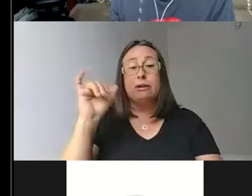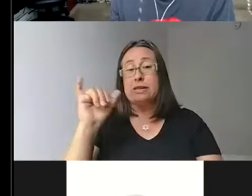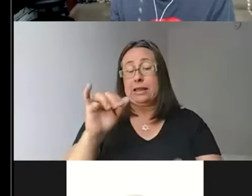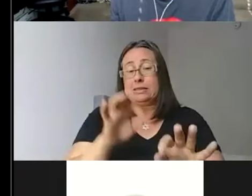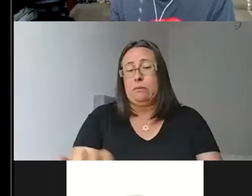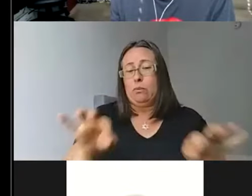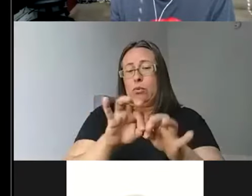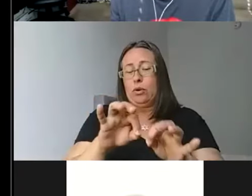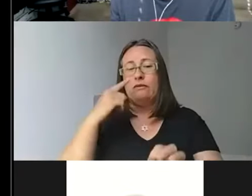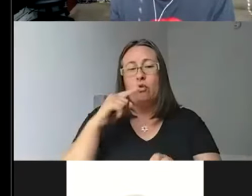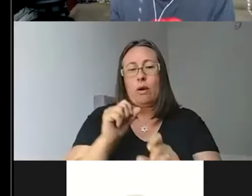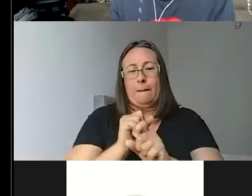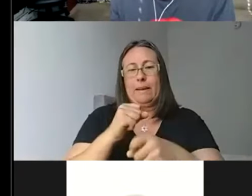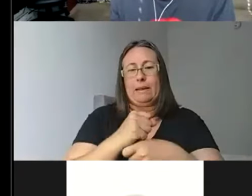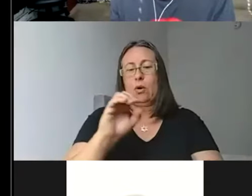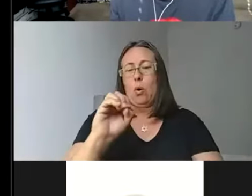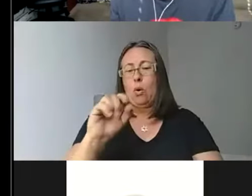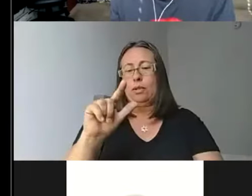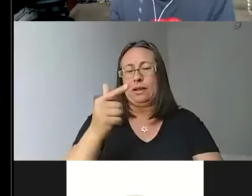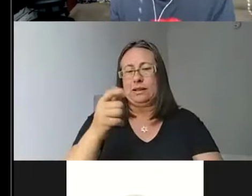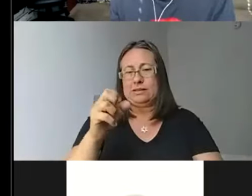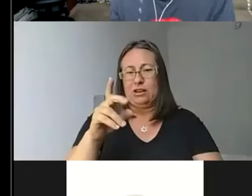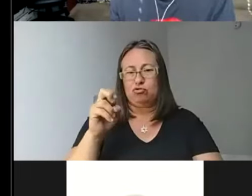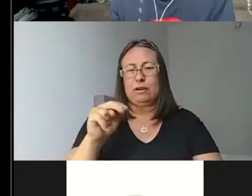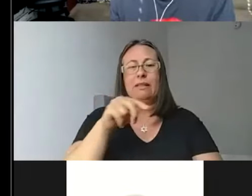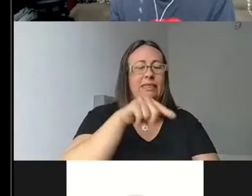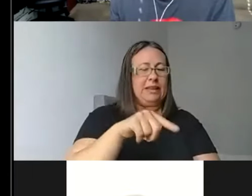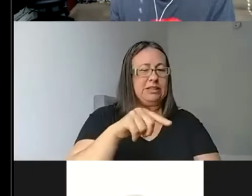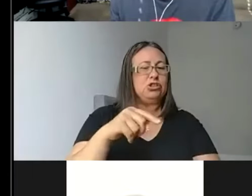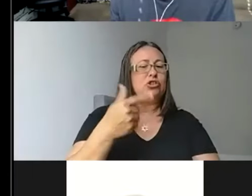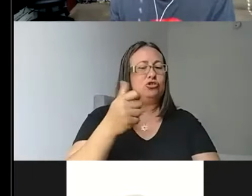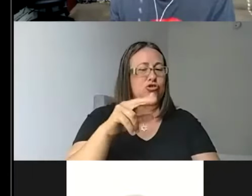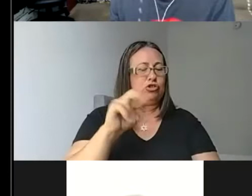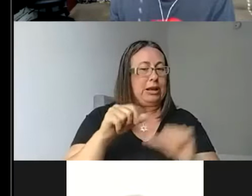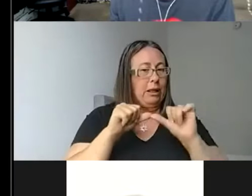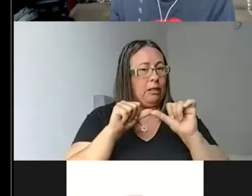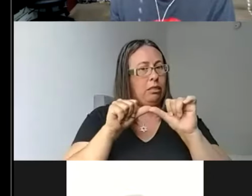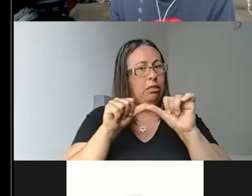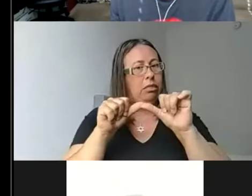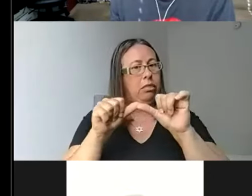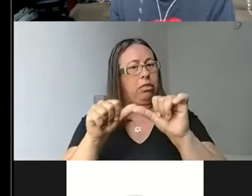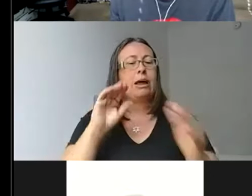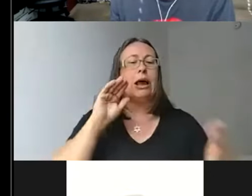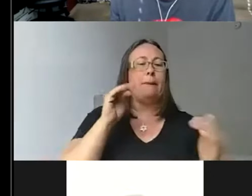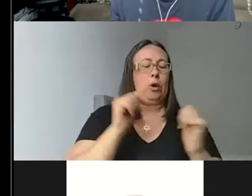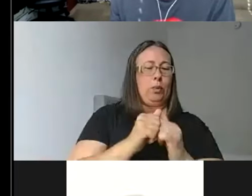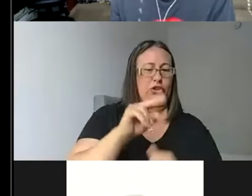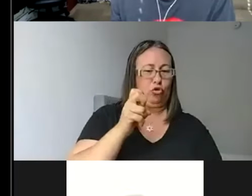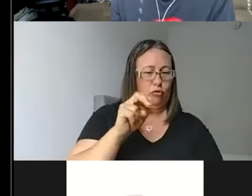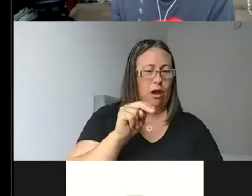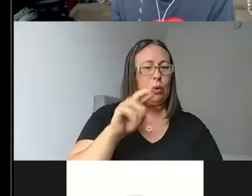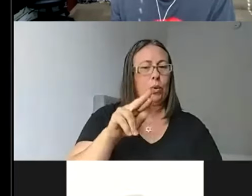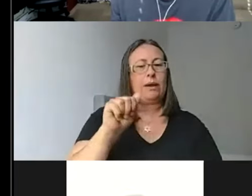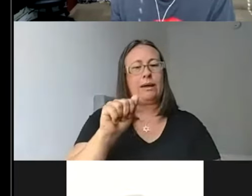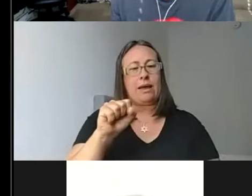making oligodendrocytes, and this gene stays on a lot longer in oligodendrocytes compared to neurons or astrocytes or other kinds